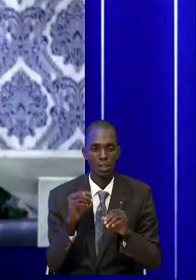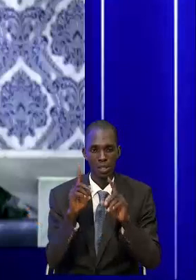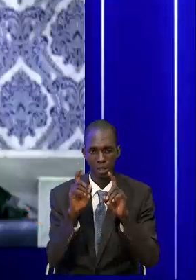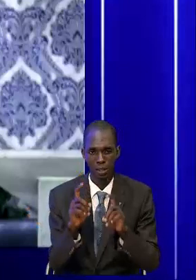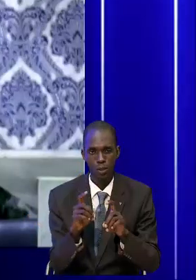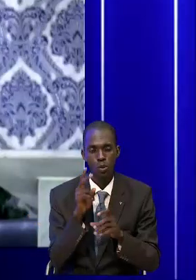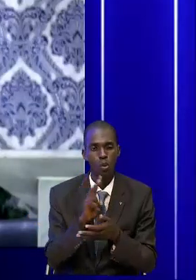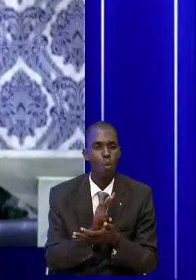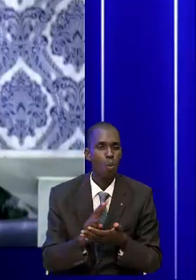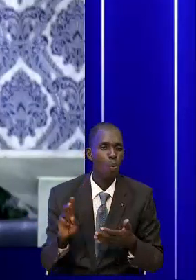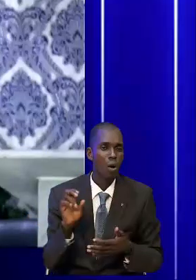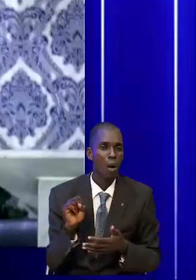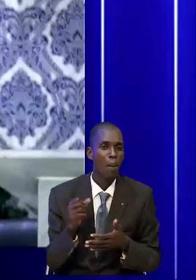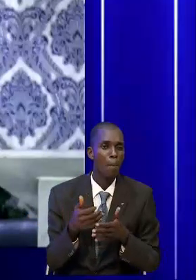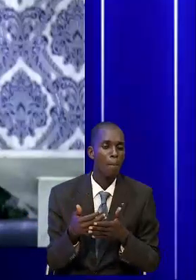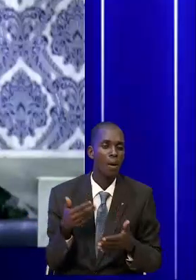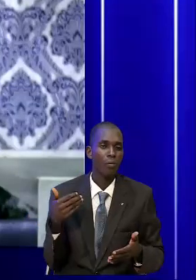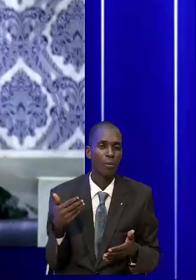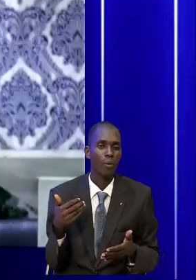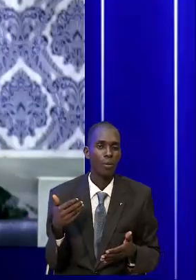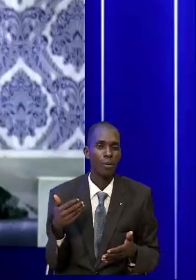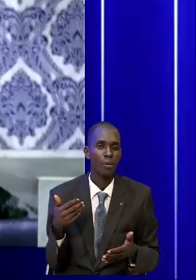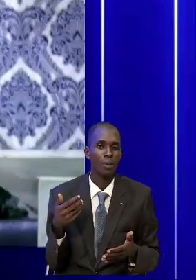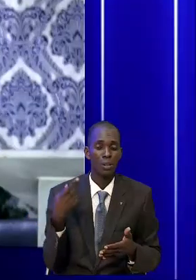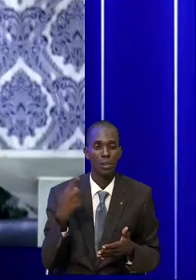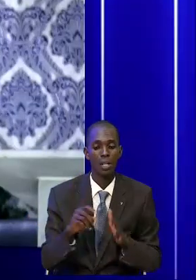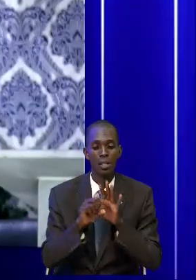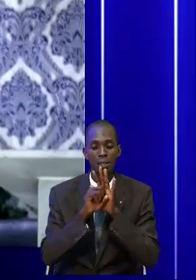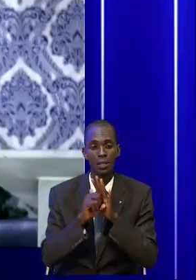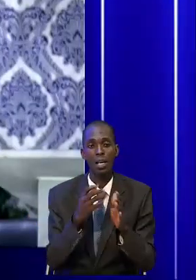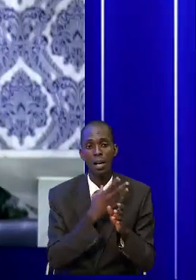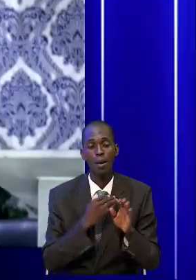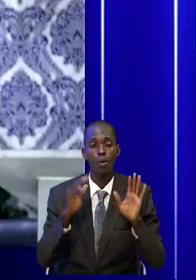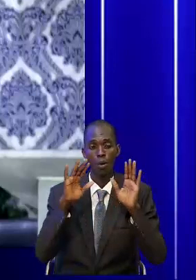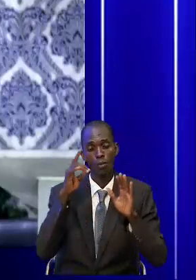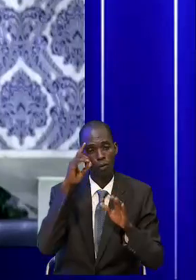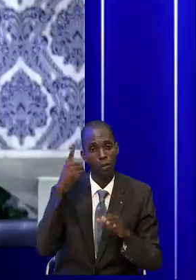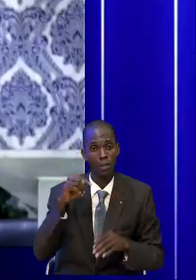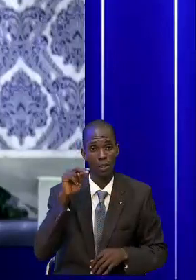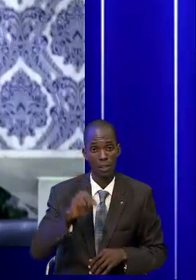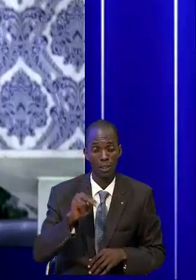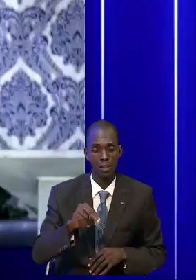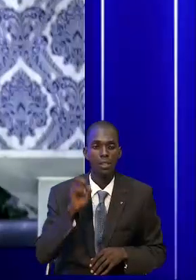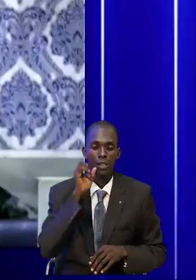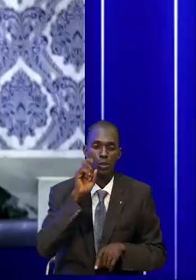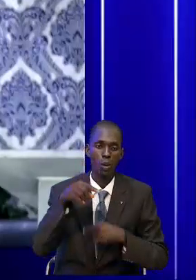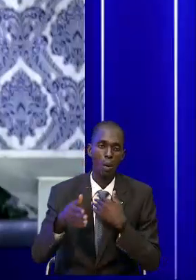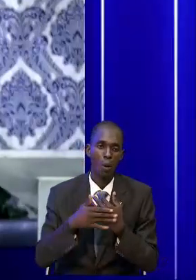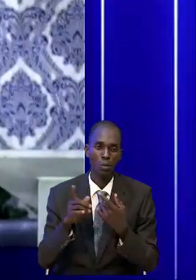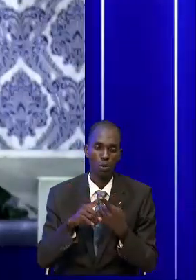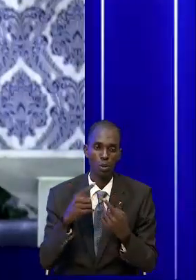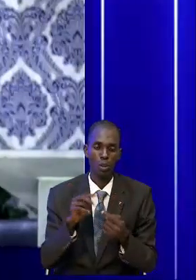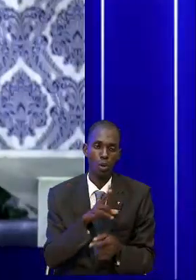2021, that's the same pains came 2 days, 2 weeks before the signs